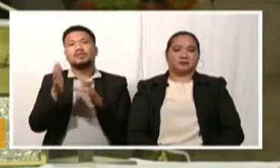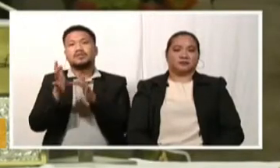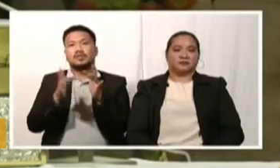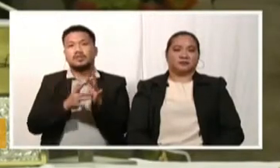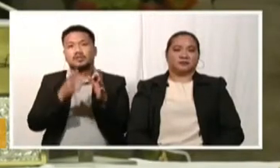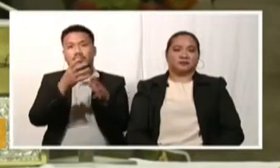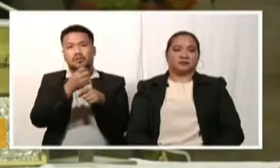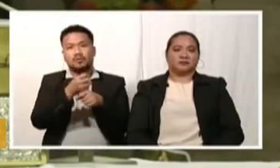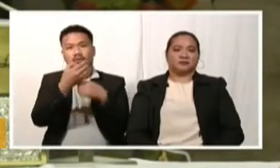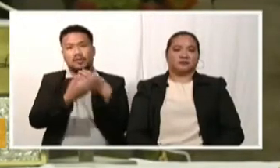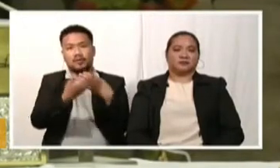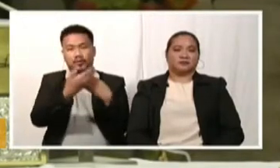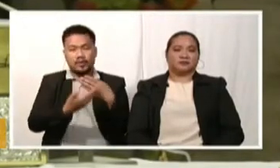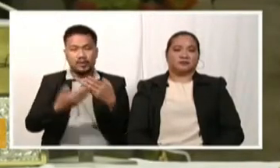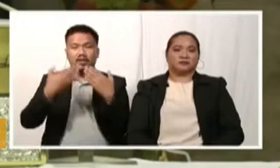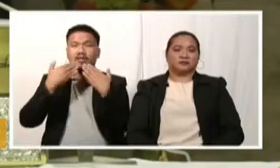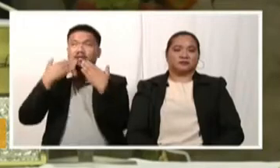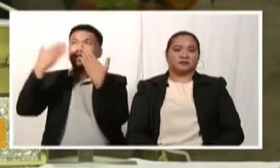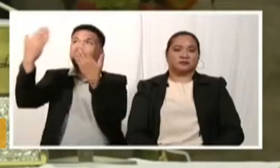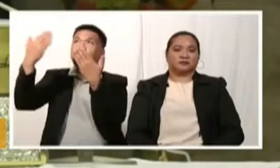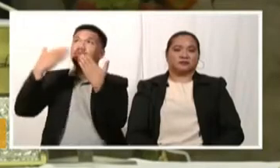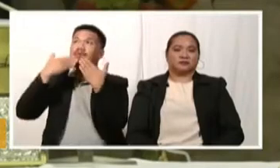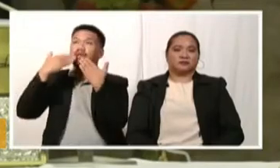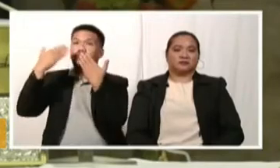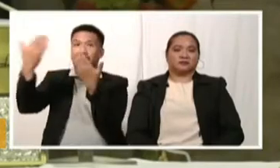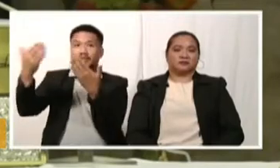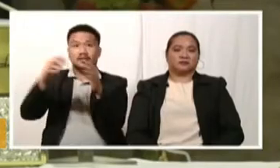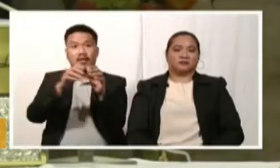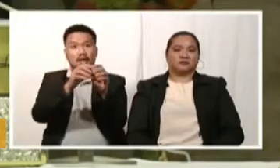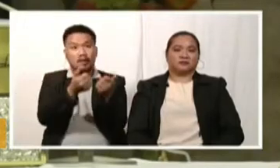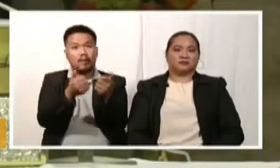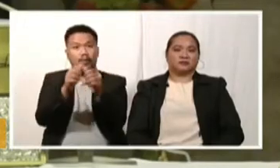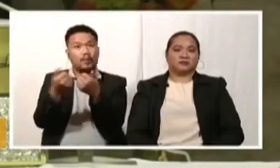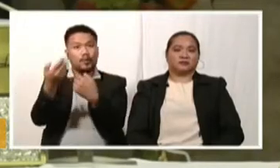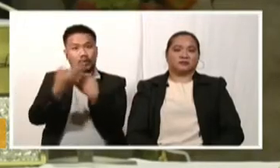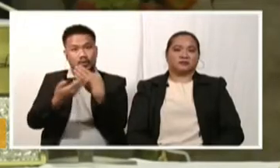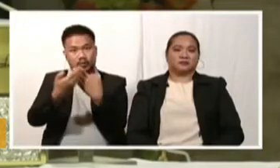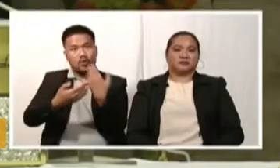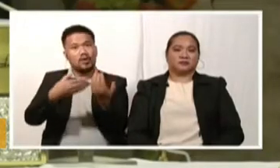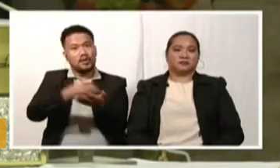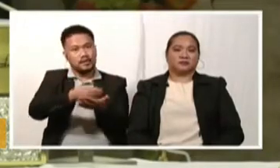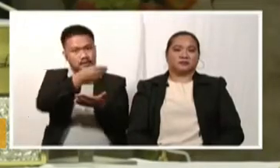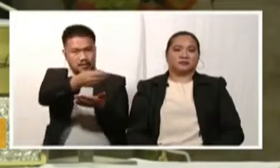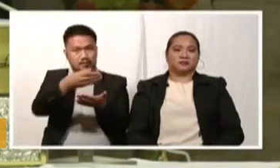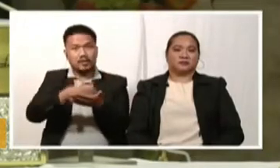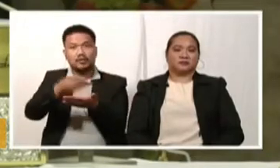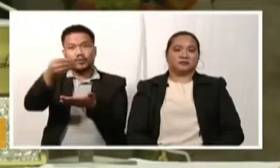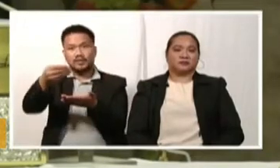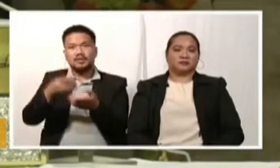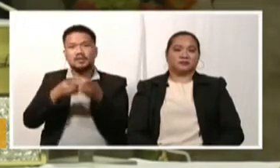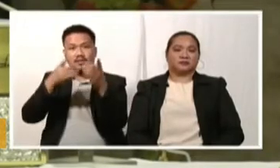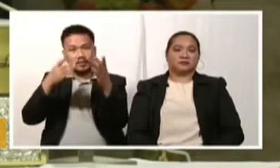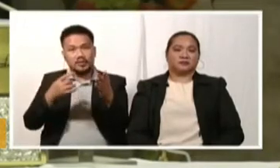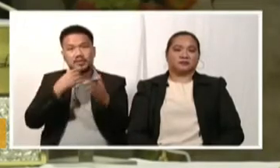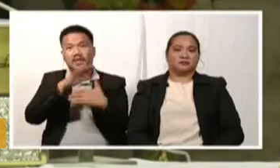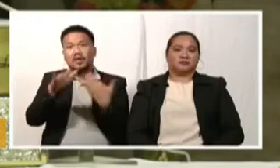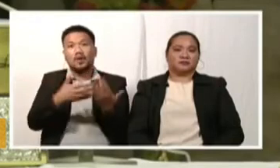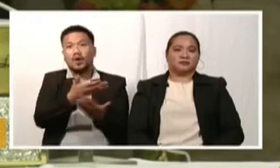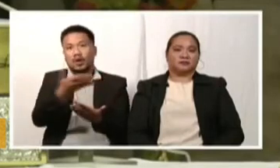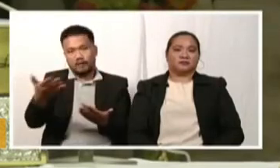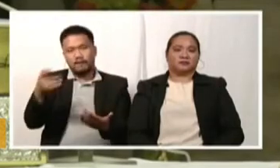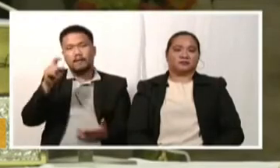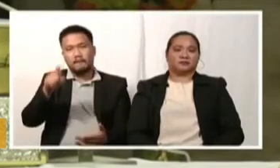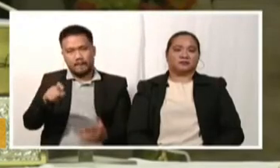he took bread and, giving thanks, broke it and gave it to his disciples, saying, "Take